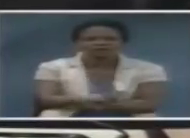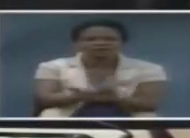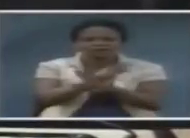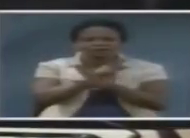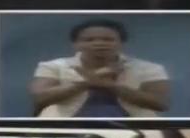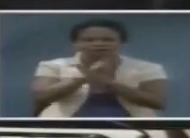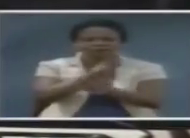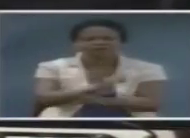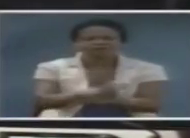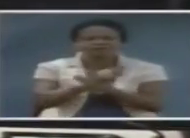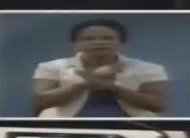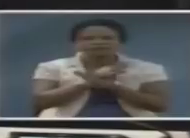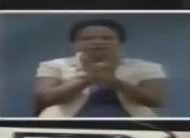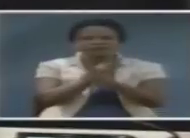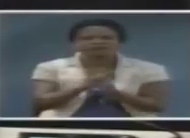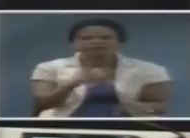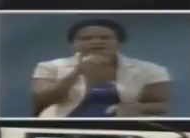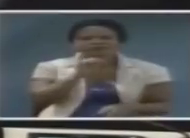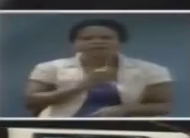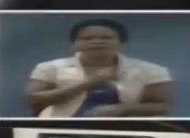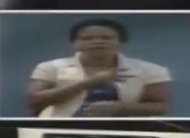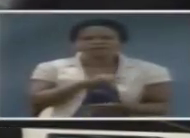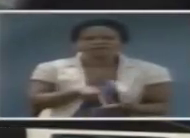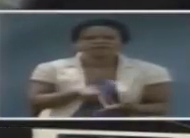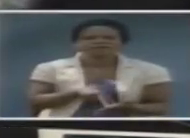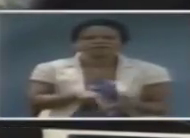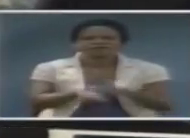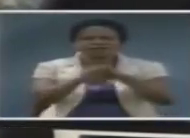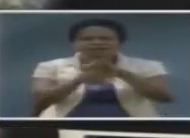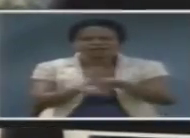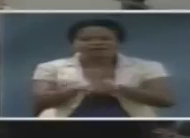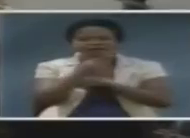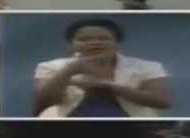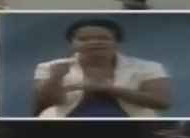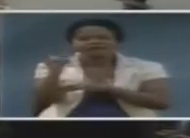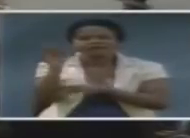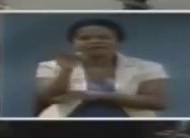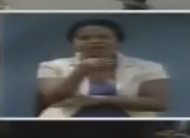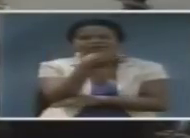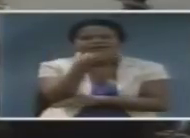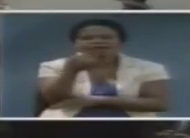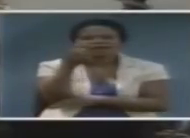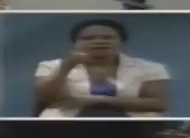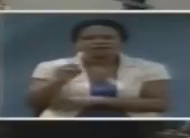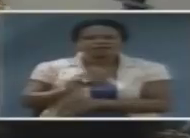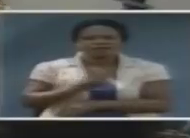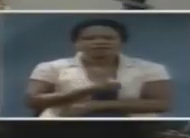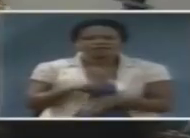Zambia, Zambia, Zambia. Free make me stand under the